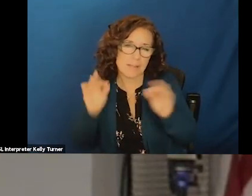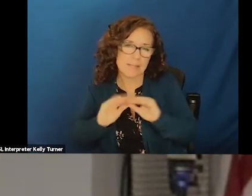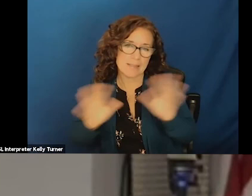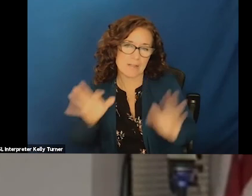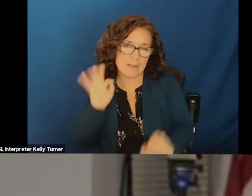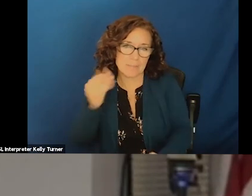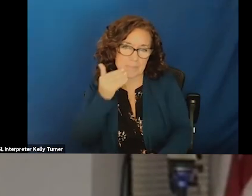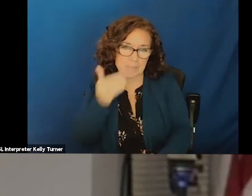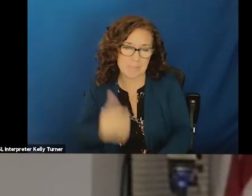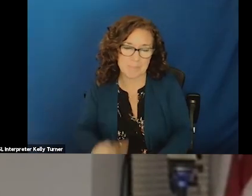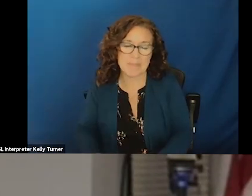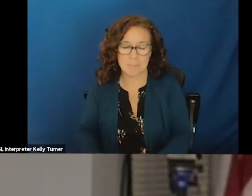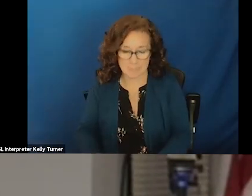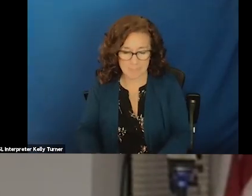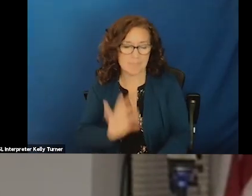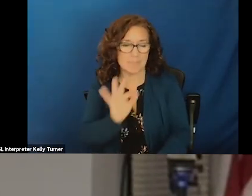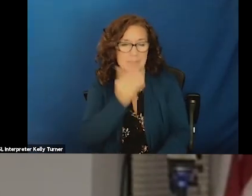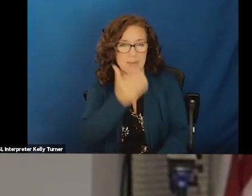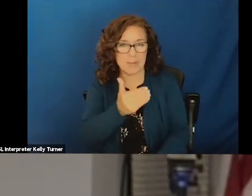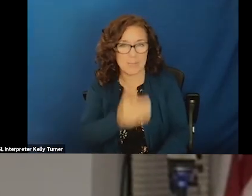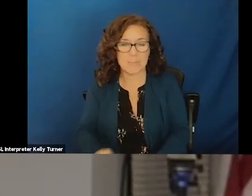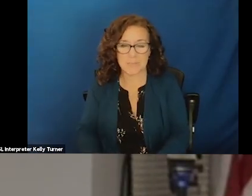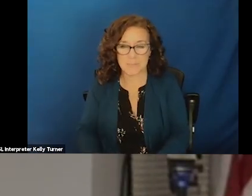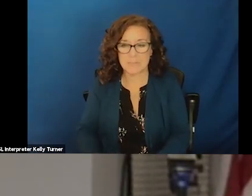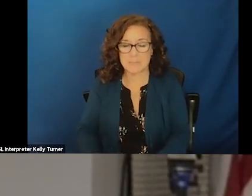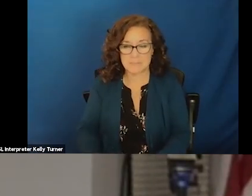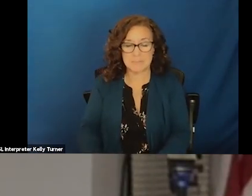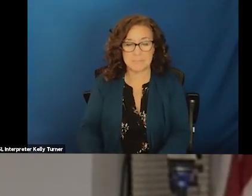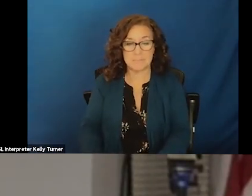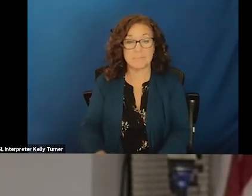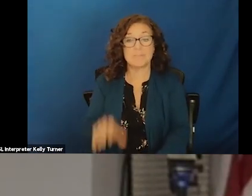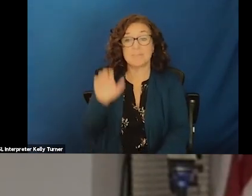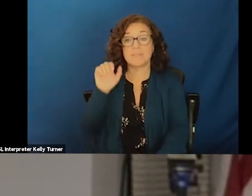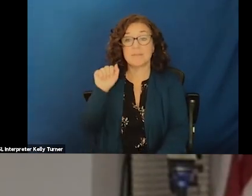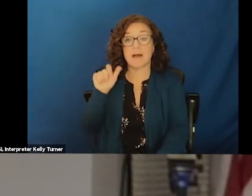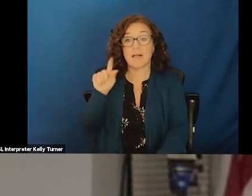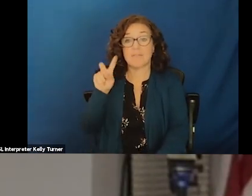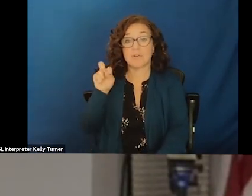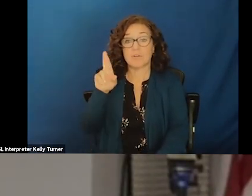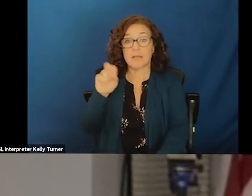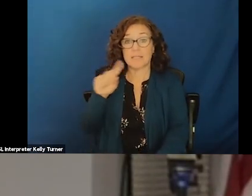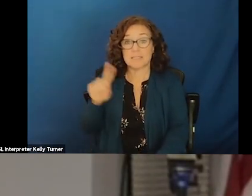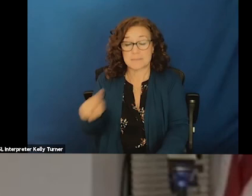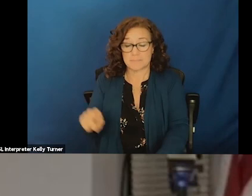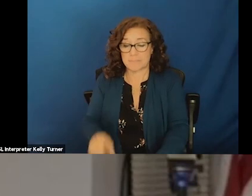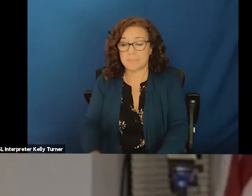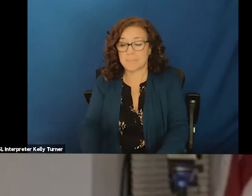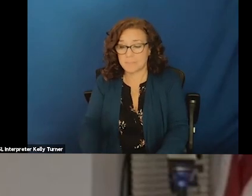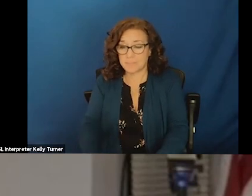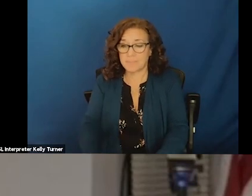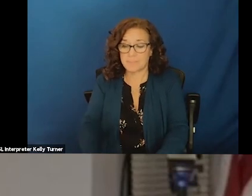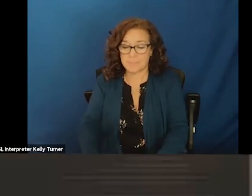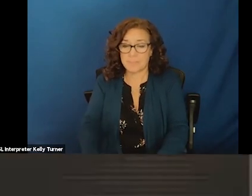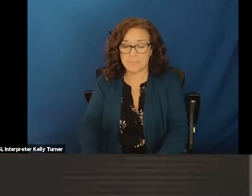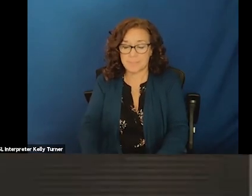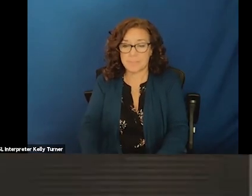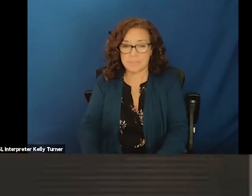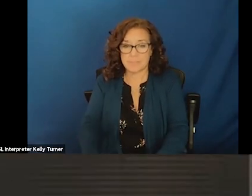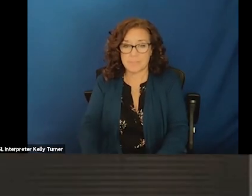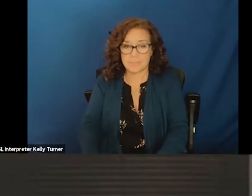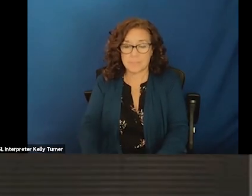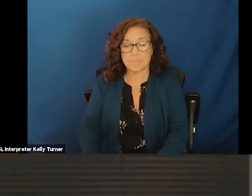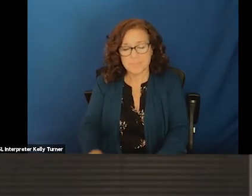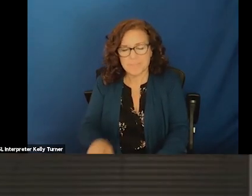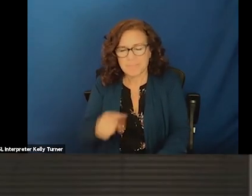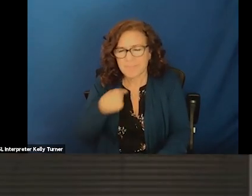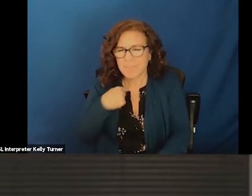Thank you. Thank you. Ms. Alvarez. Yes, I really want us to make a goal